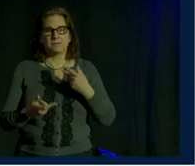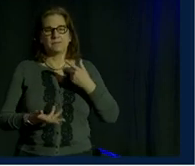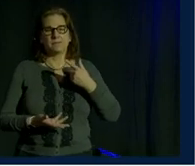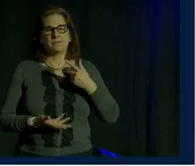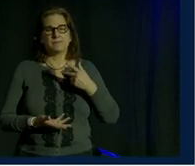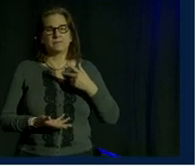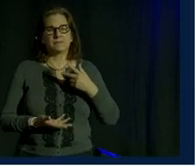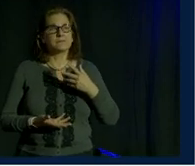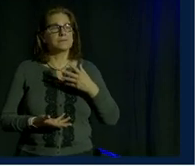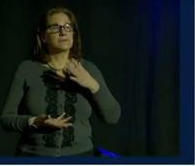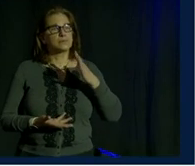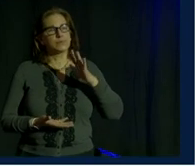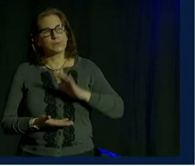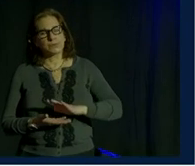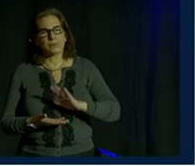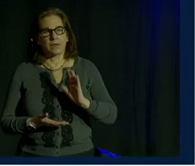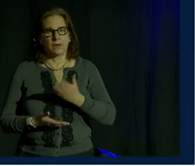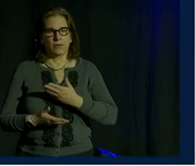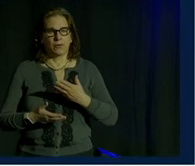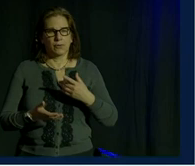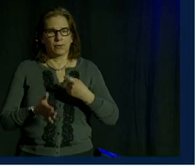cost.